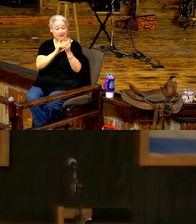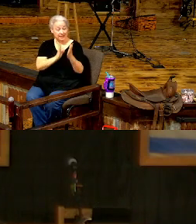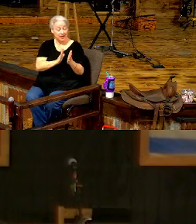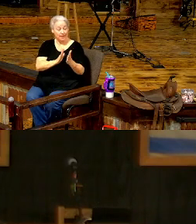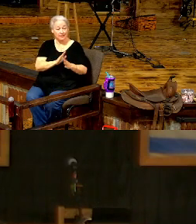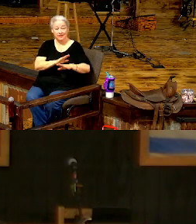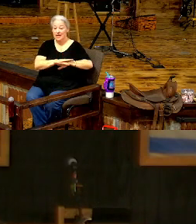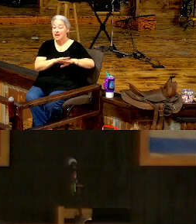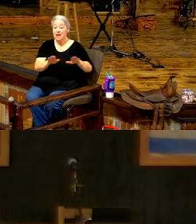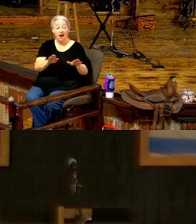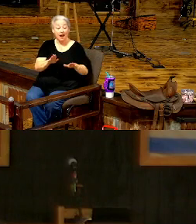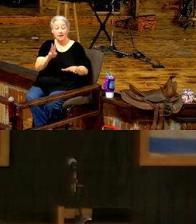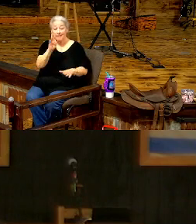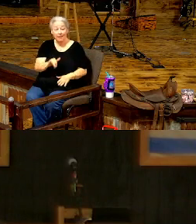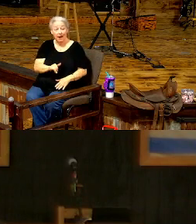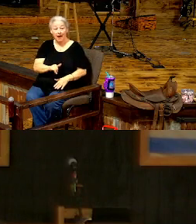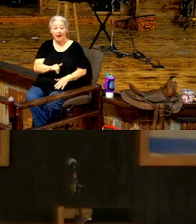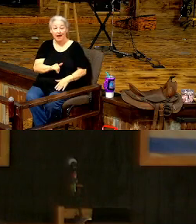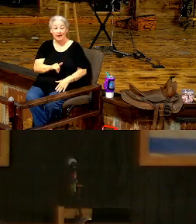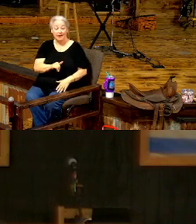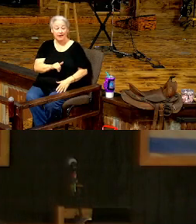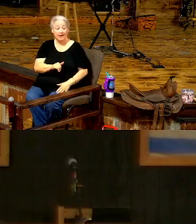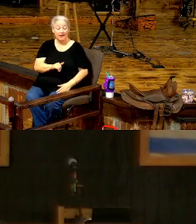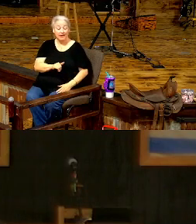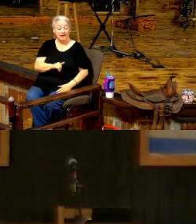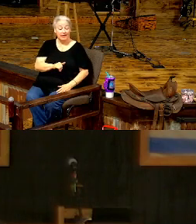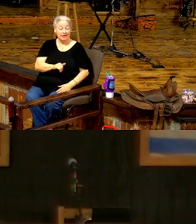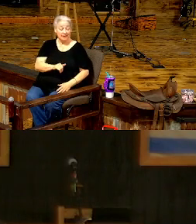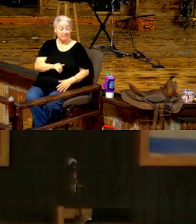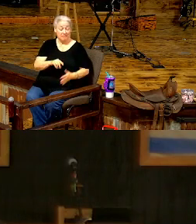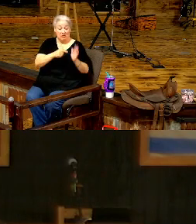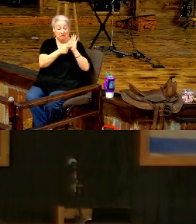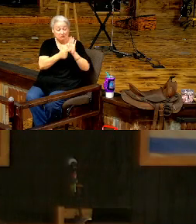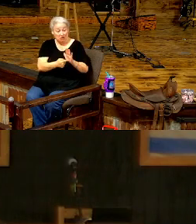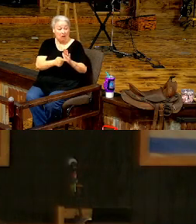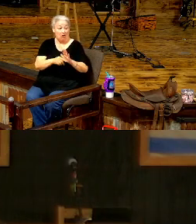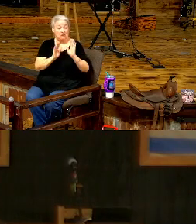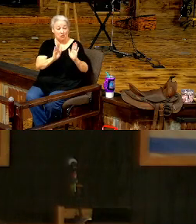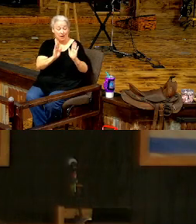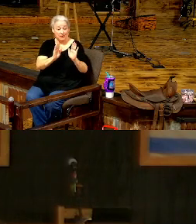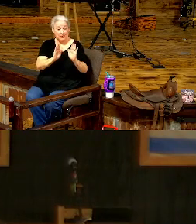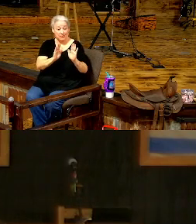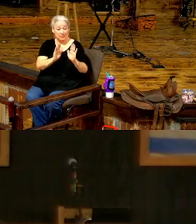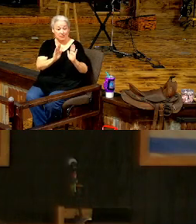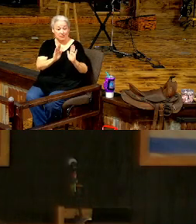and wonders, that the world would know that we were his.